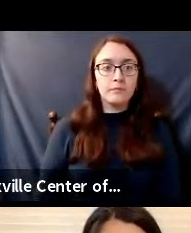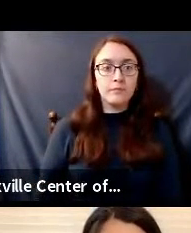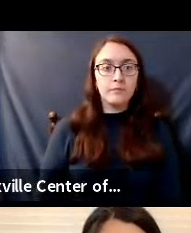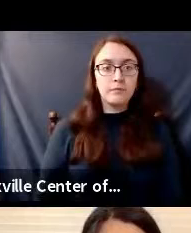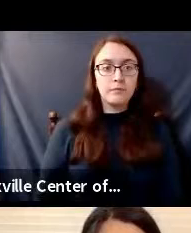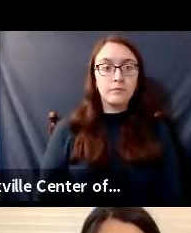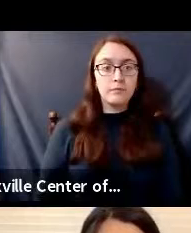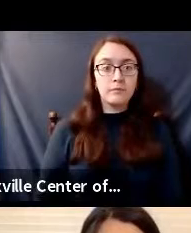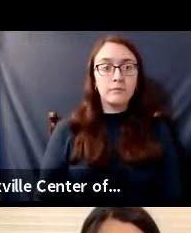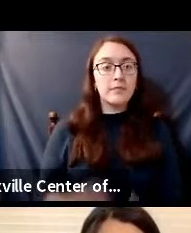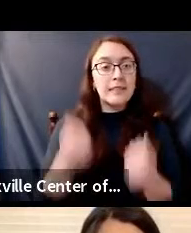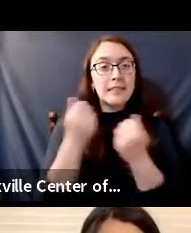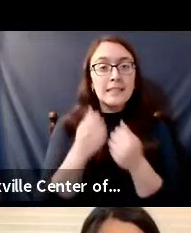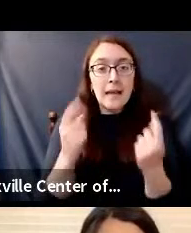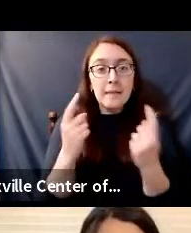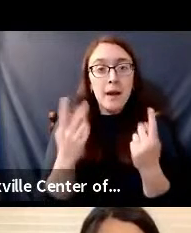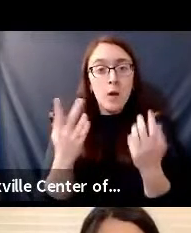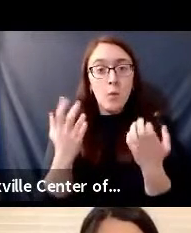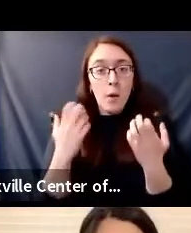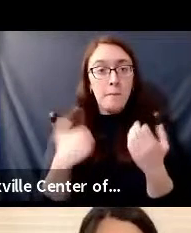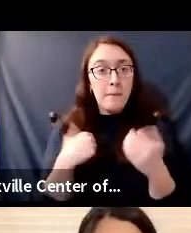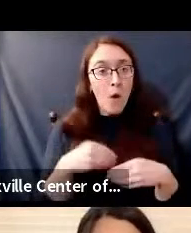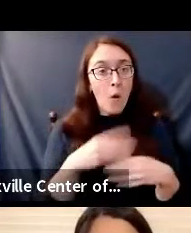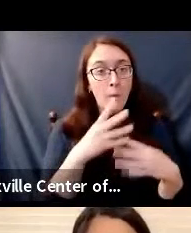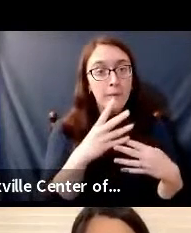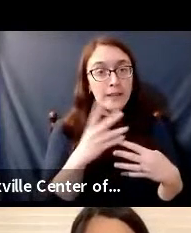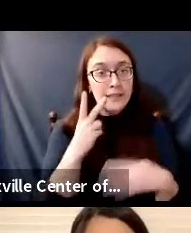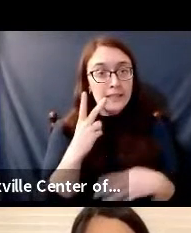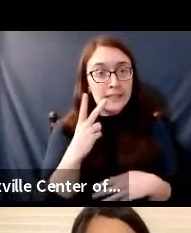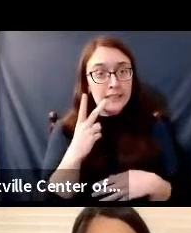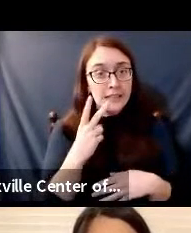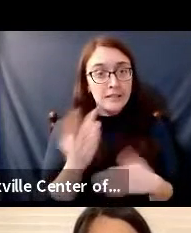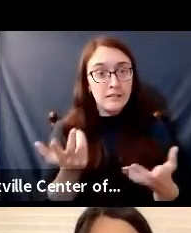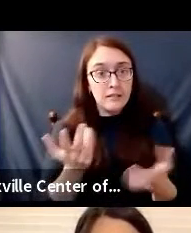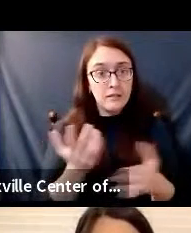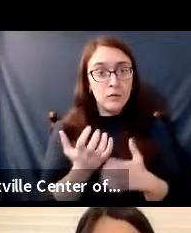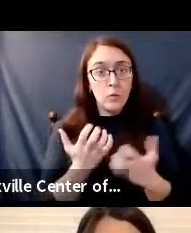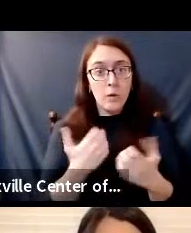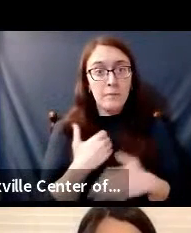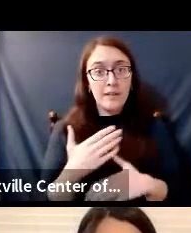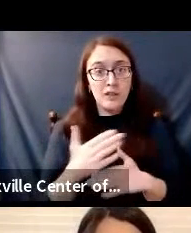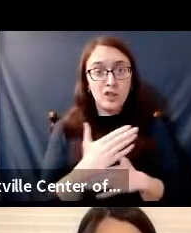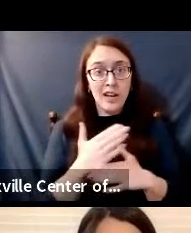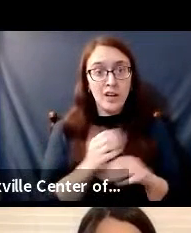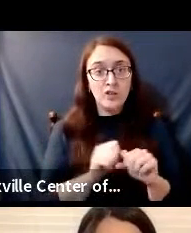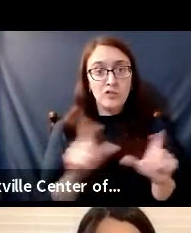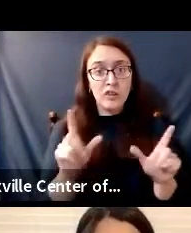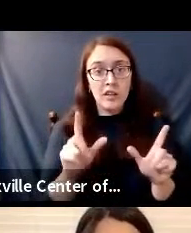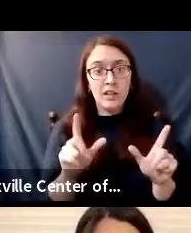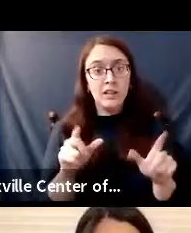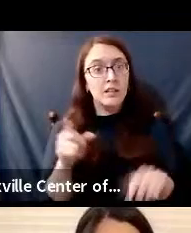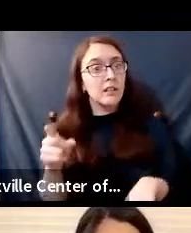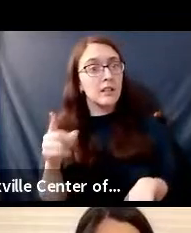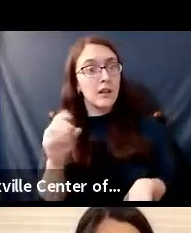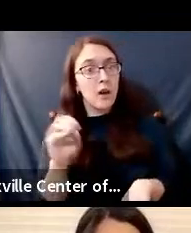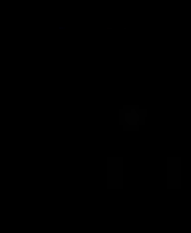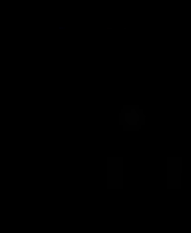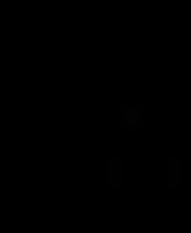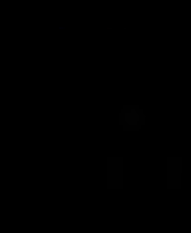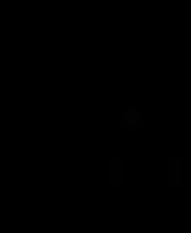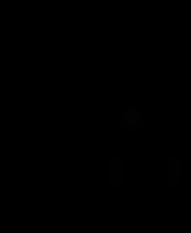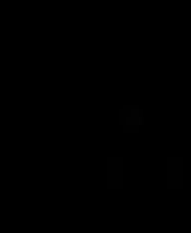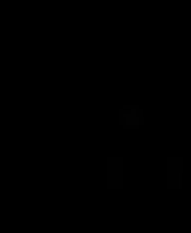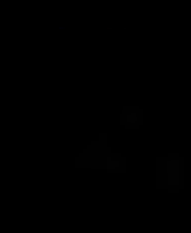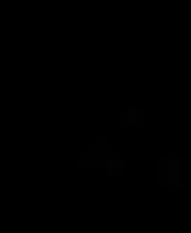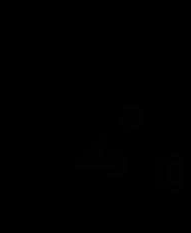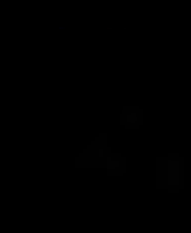Does anybody want to see it? Everybody has it, but we can screen share it if you'd like. It'd probably be good to screen share. Yeah, I